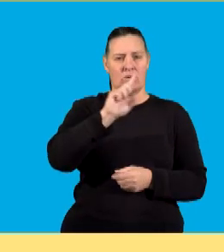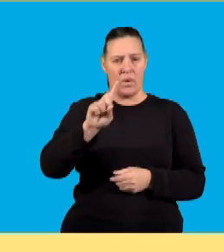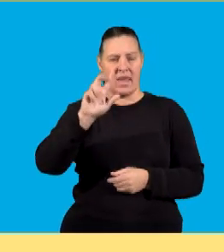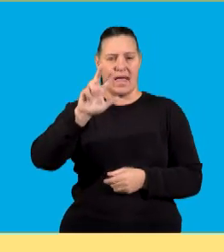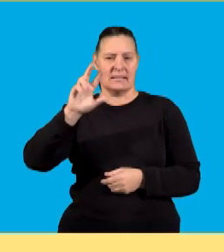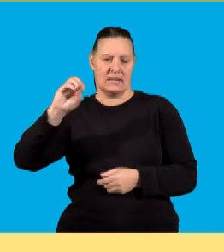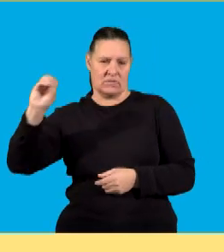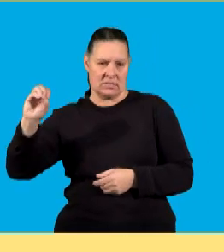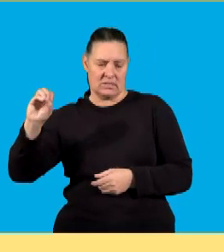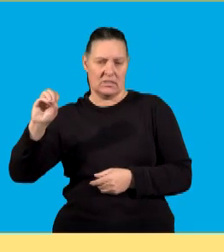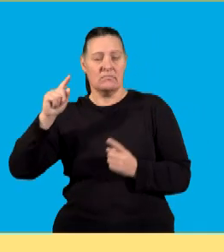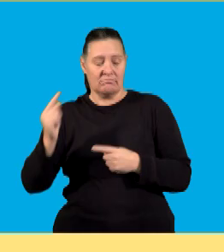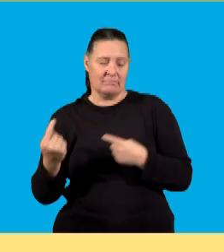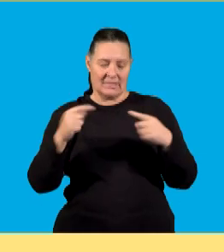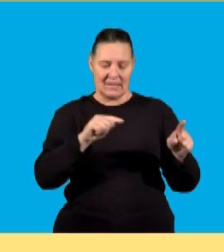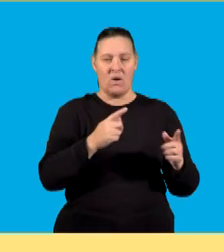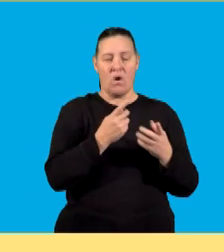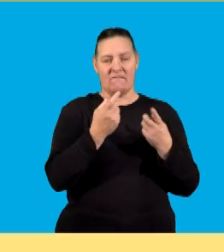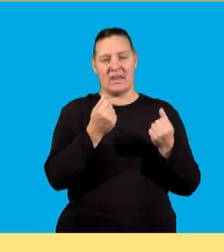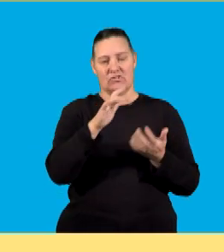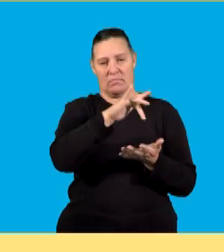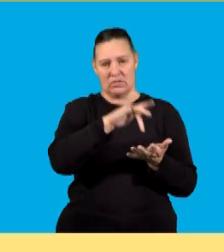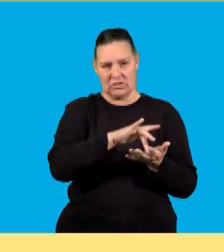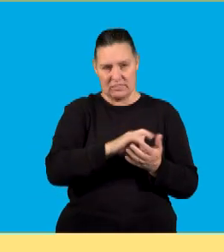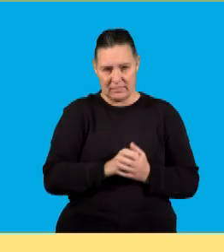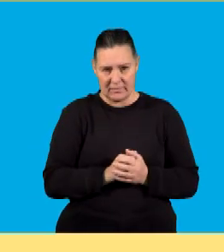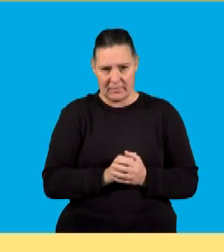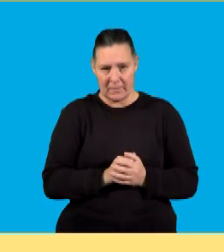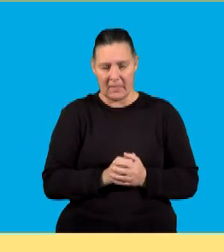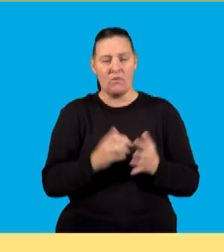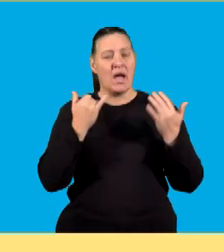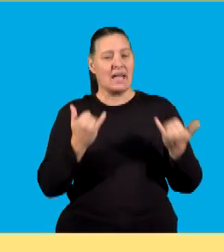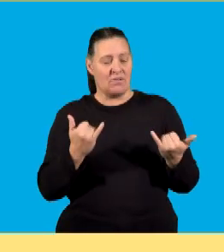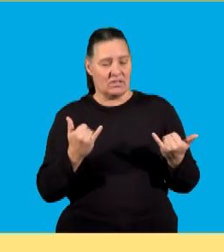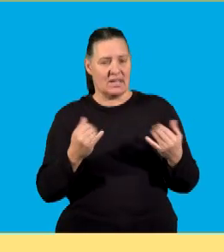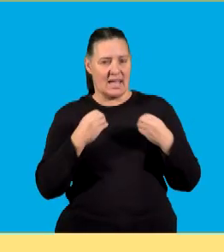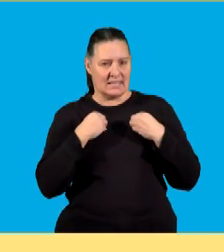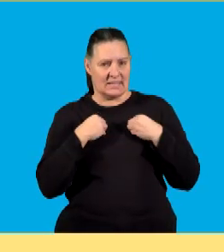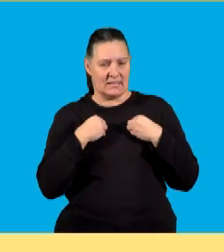of financial position when I am now recording under my current assets,